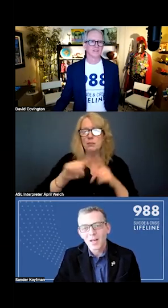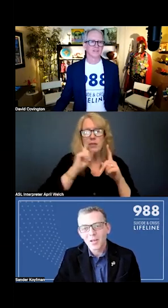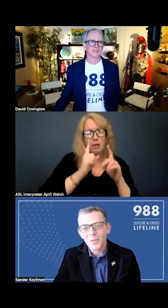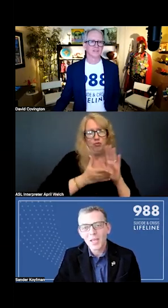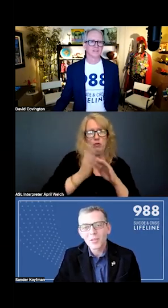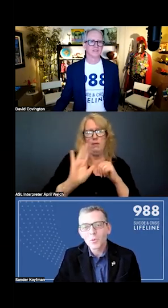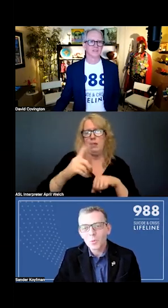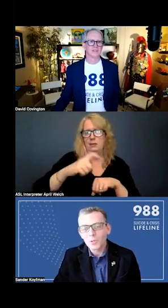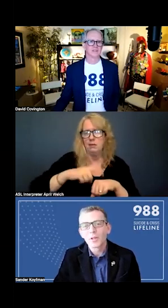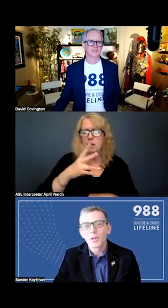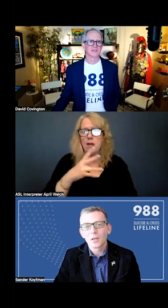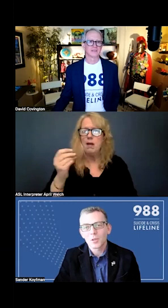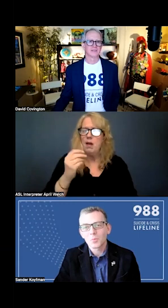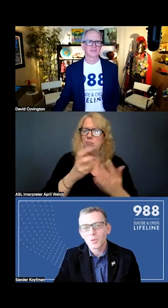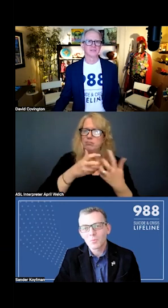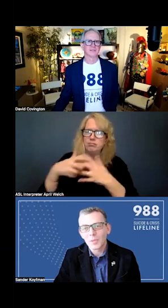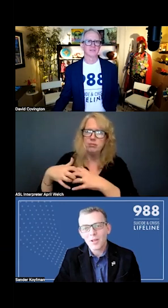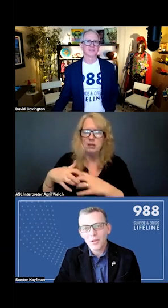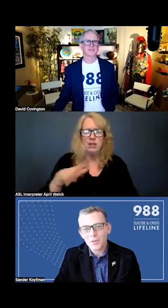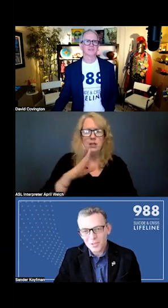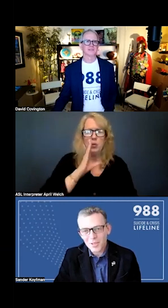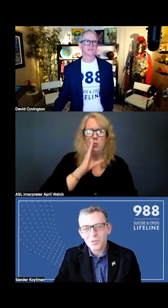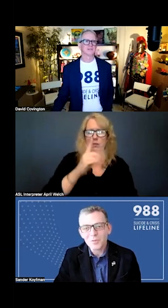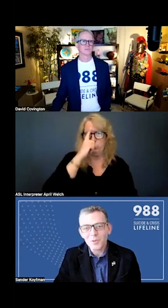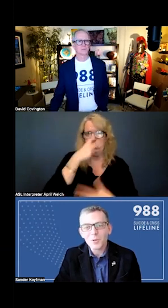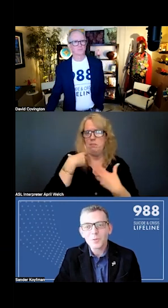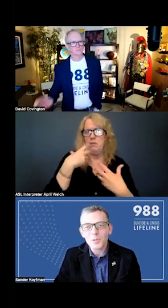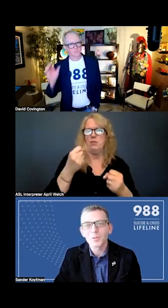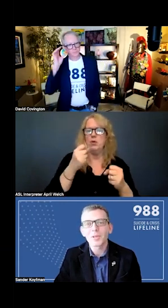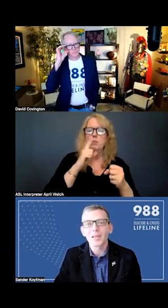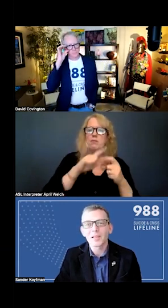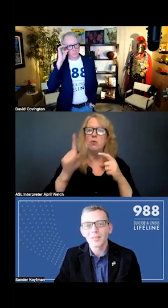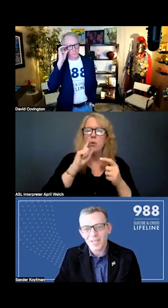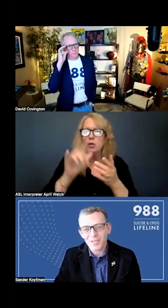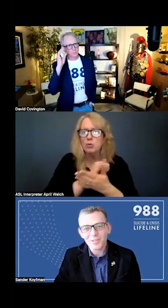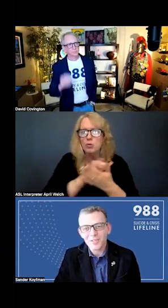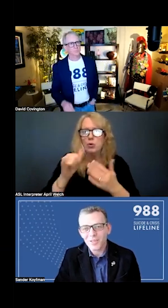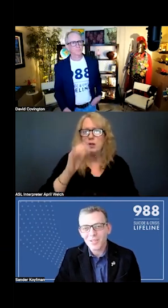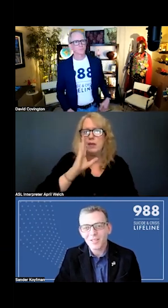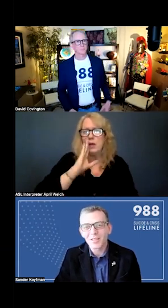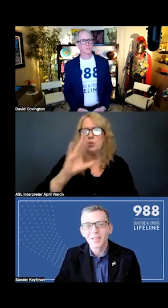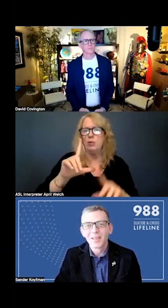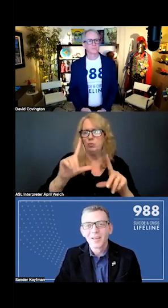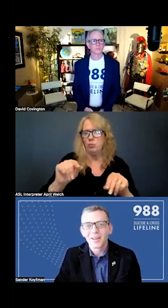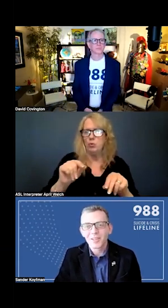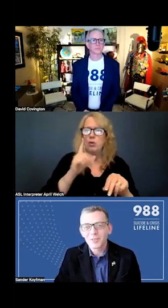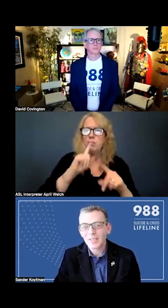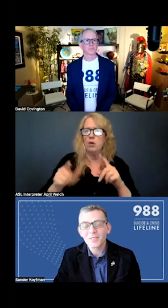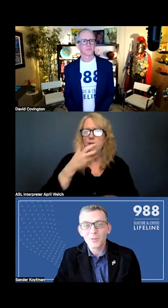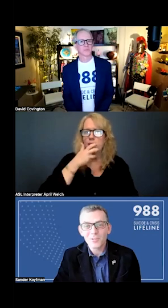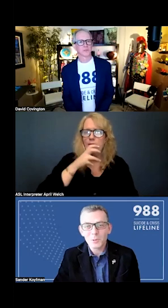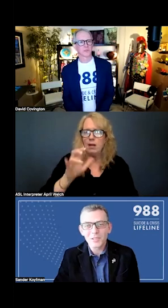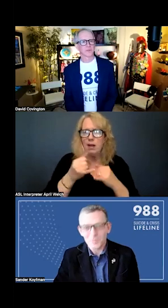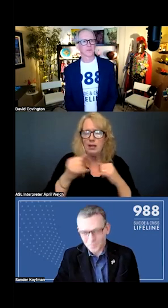time, into what Mental Health Association of New York was doing and disaster distress hotline.